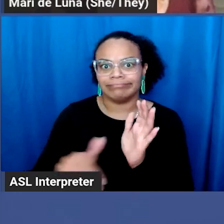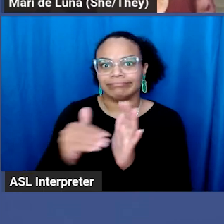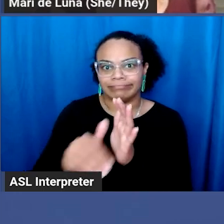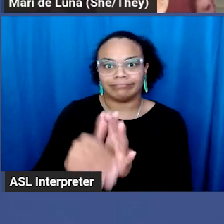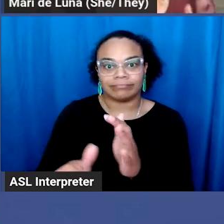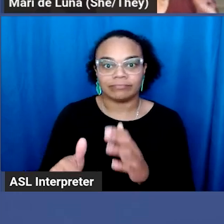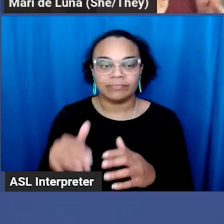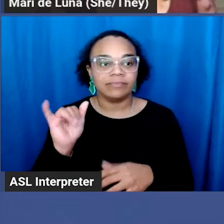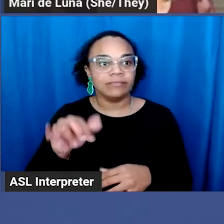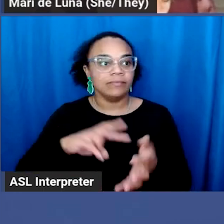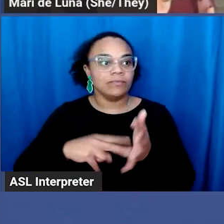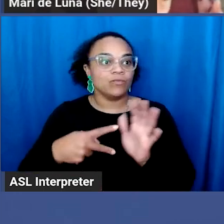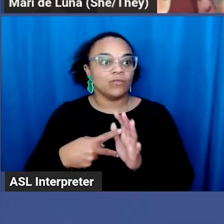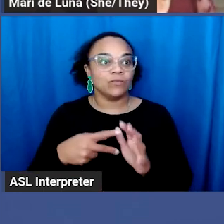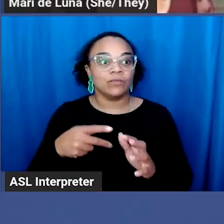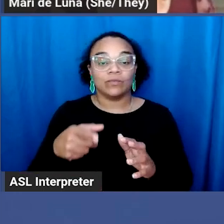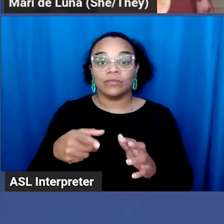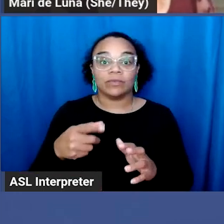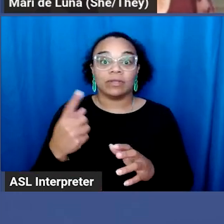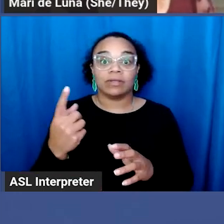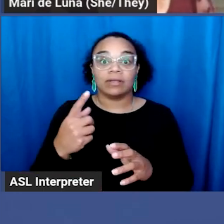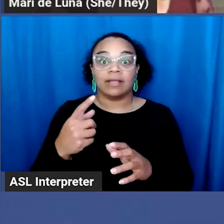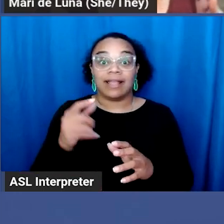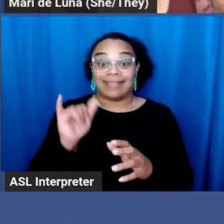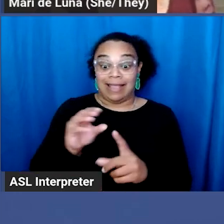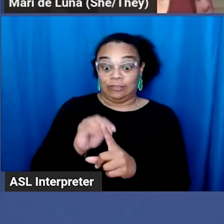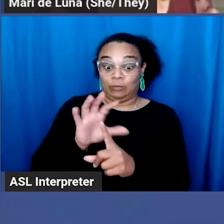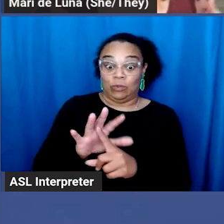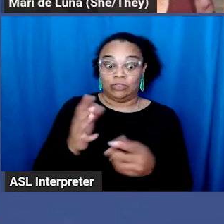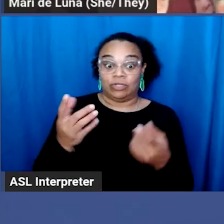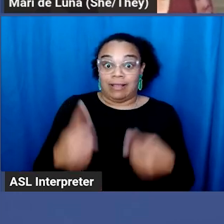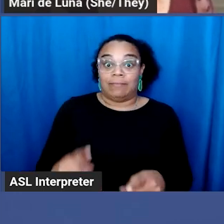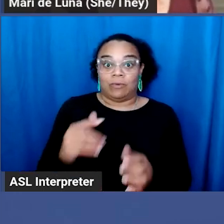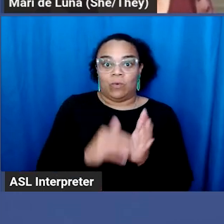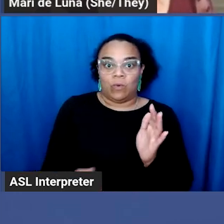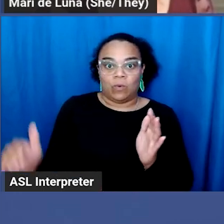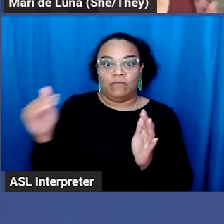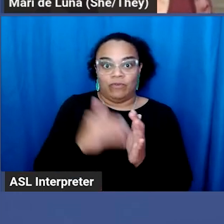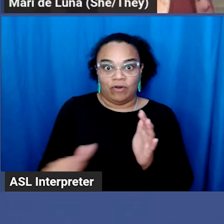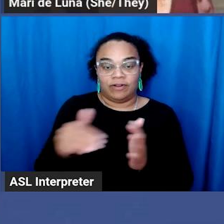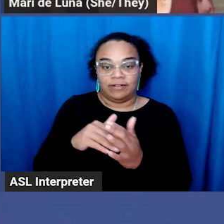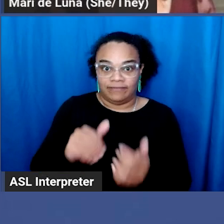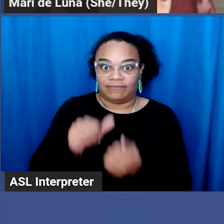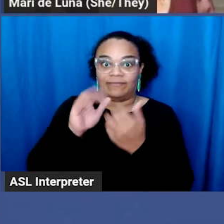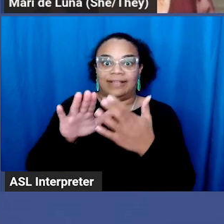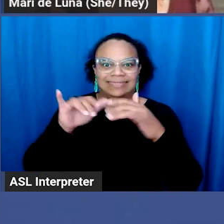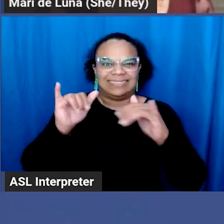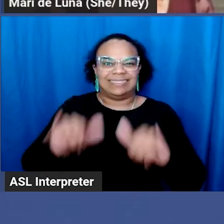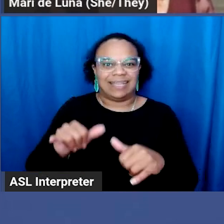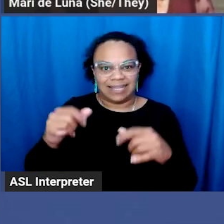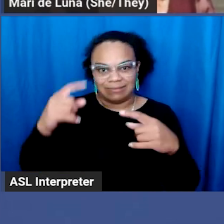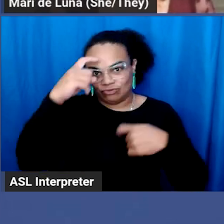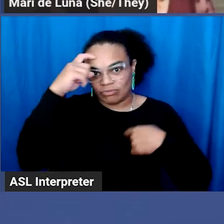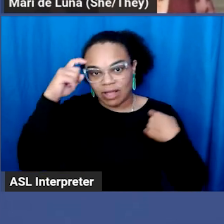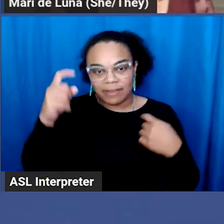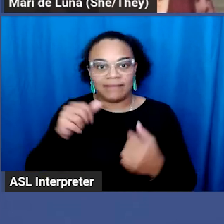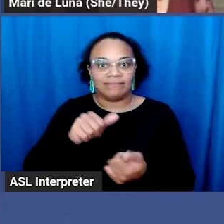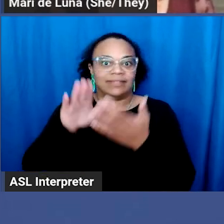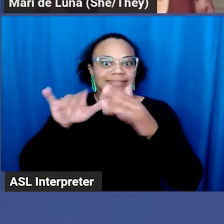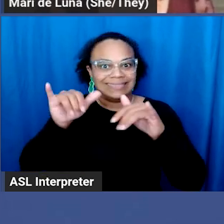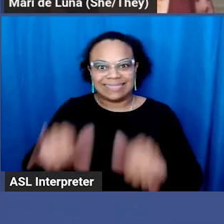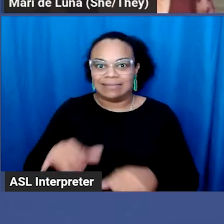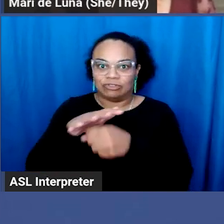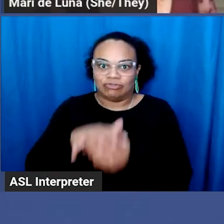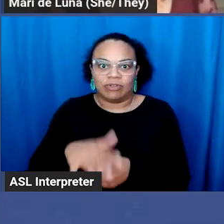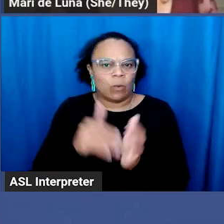to the ongoing exposure to repeated trauma, to repeated stress, and this can